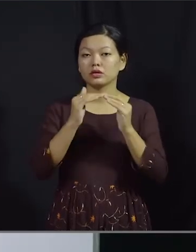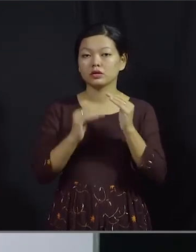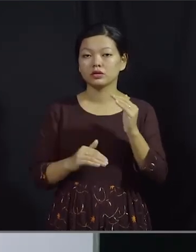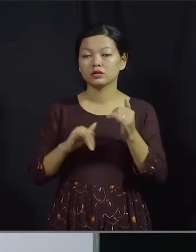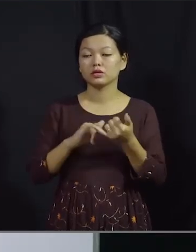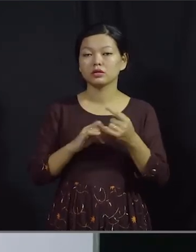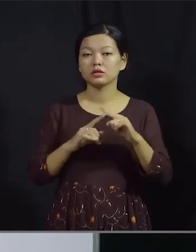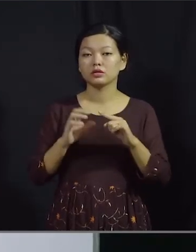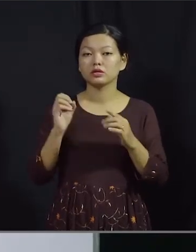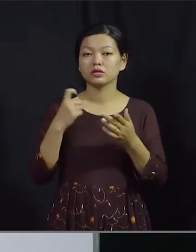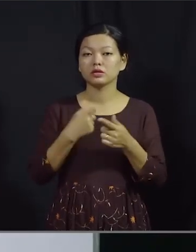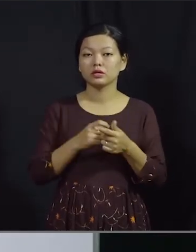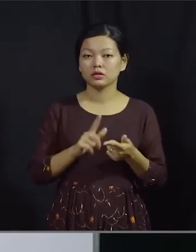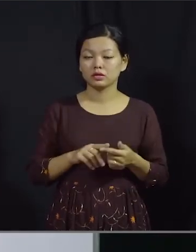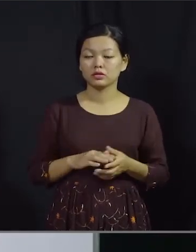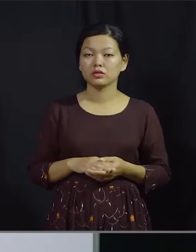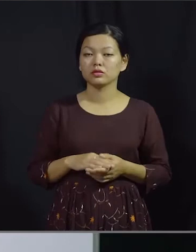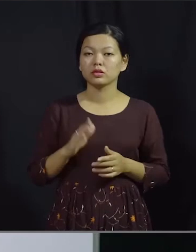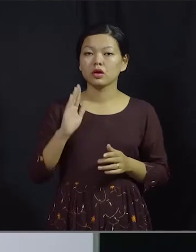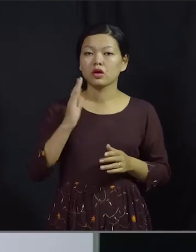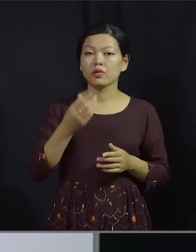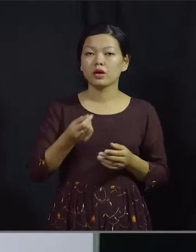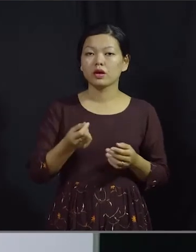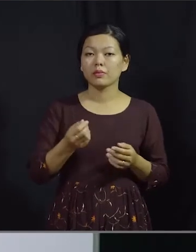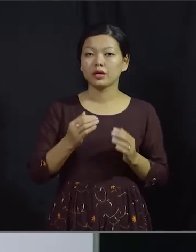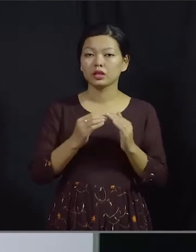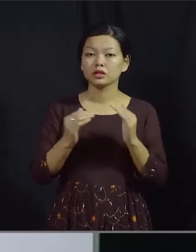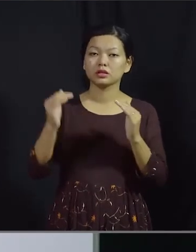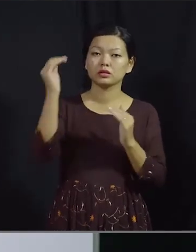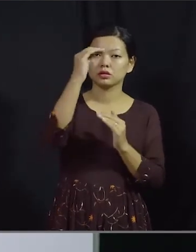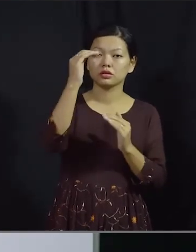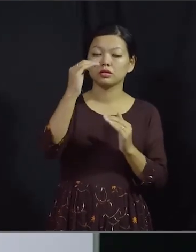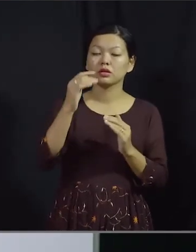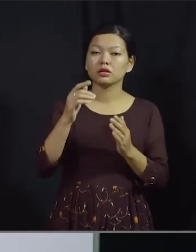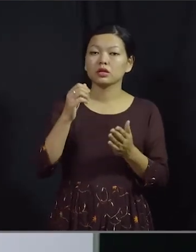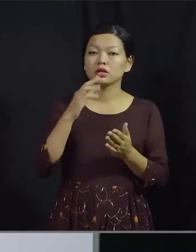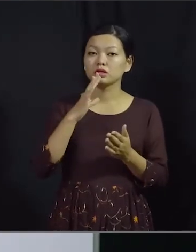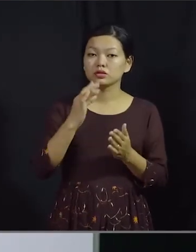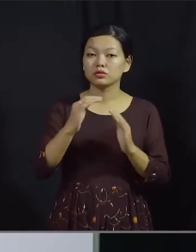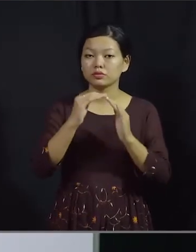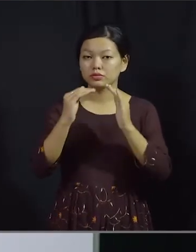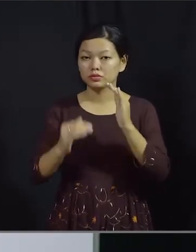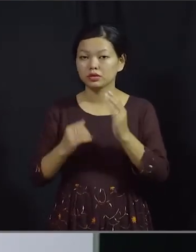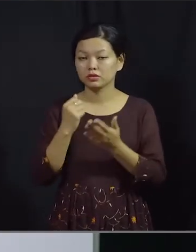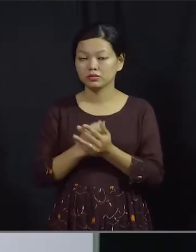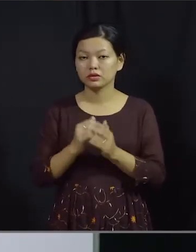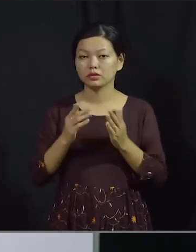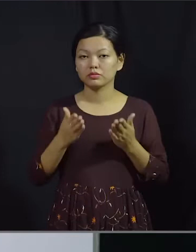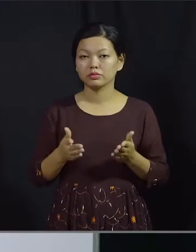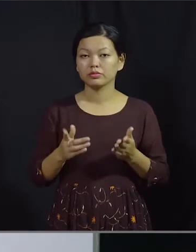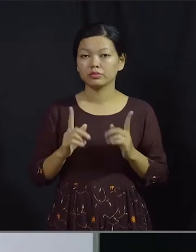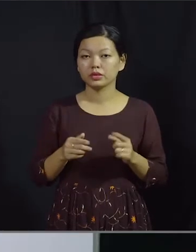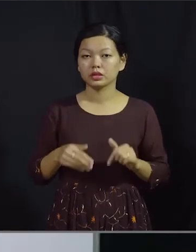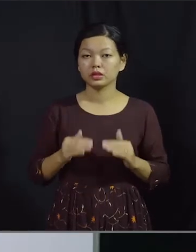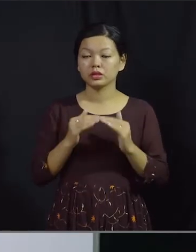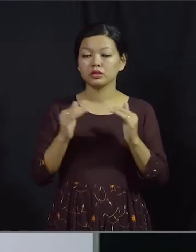If it is overvalued, when we draw the balance sheet, it has to be decreased. So it is overvalued by 22,800 once again.